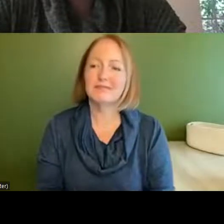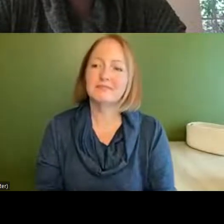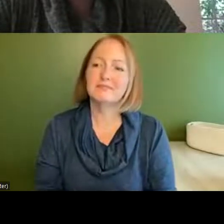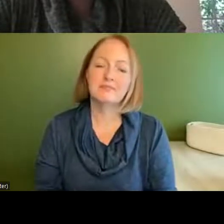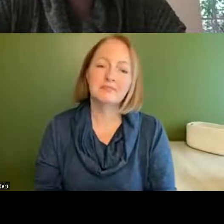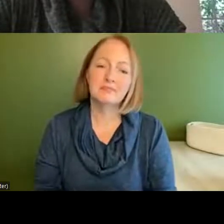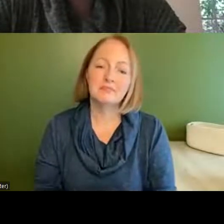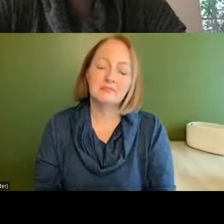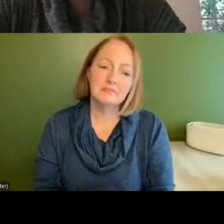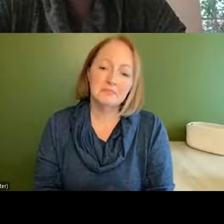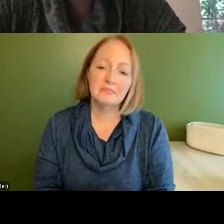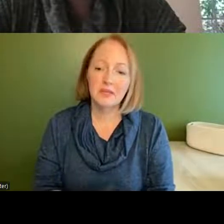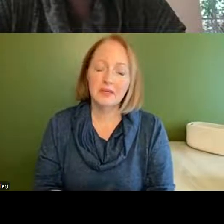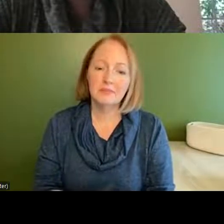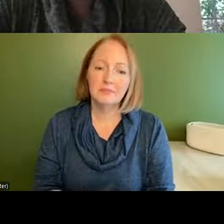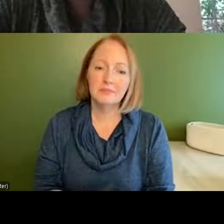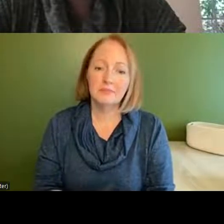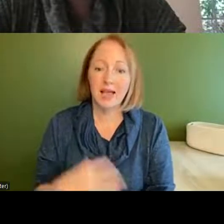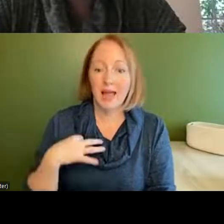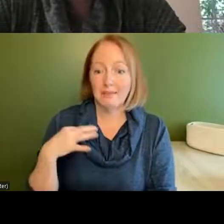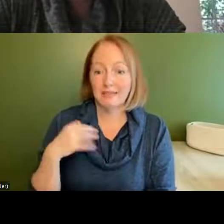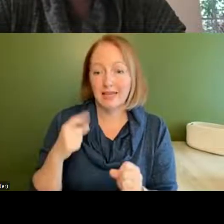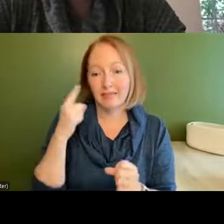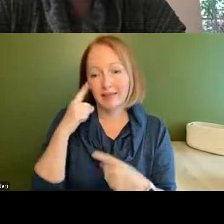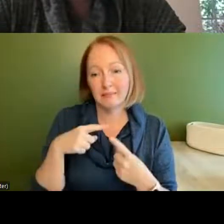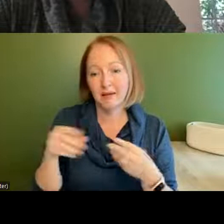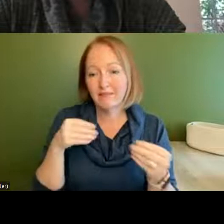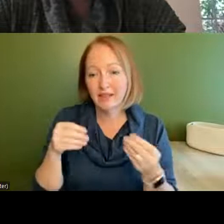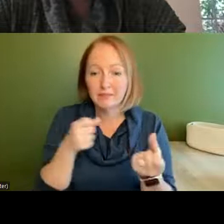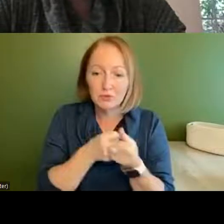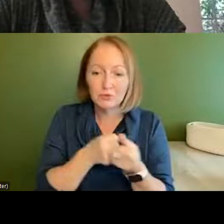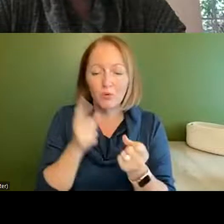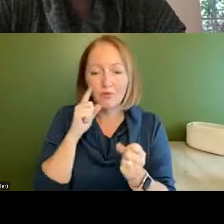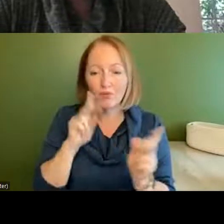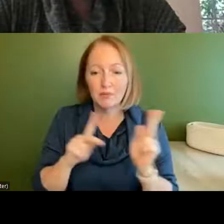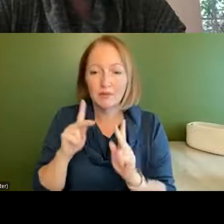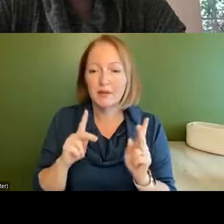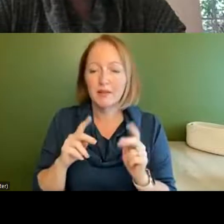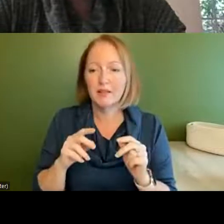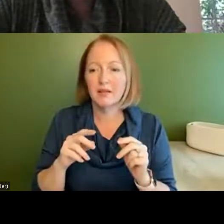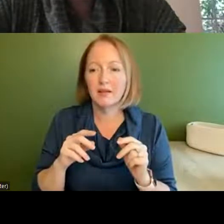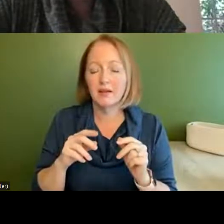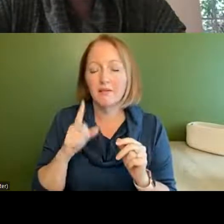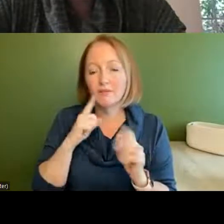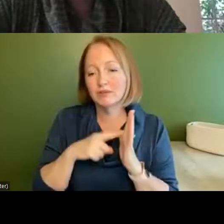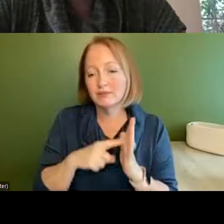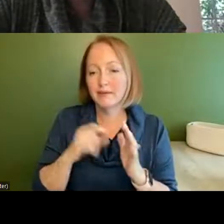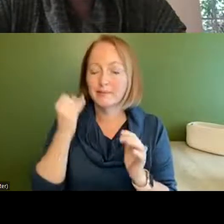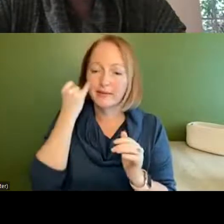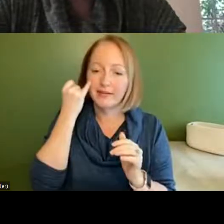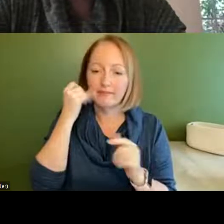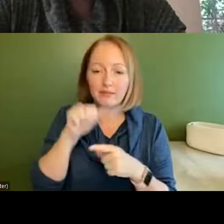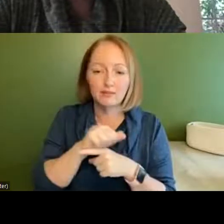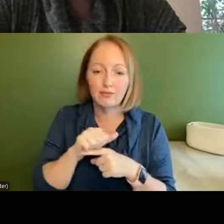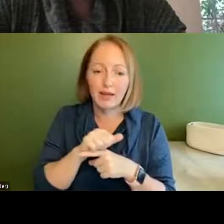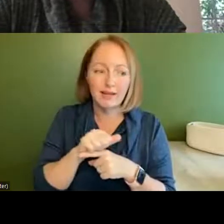that programs can and applicants can think about flexible support for people, you know, for example, if you had a